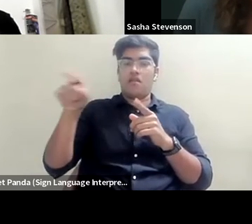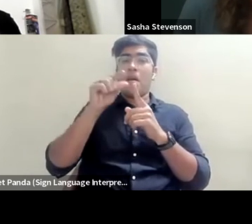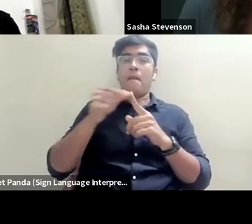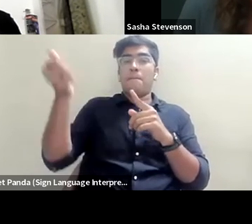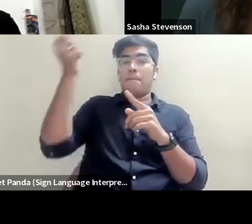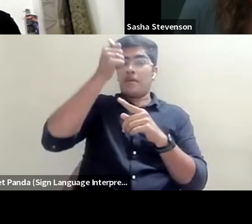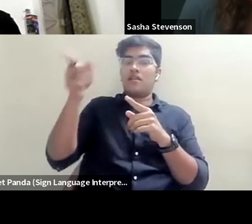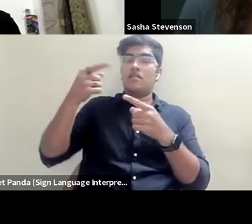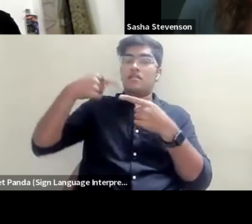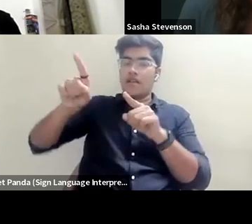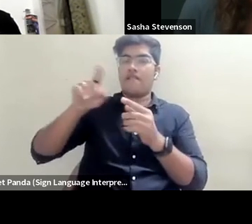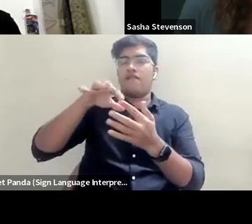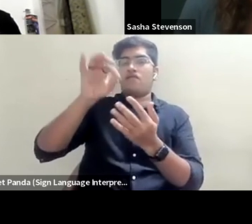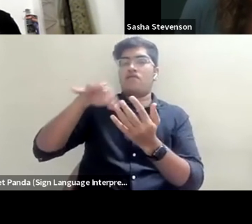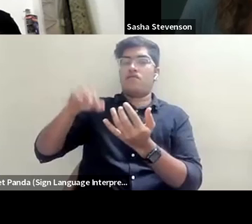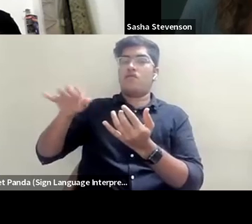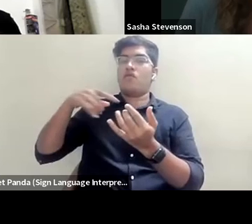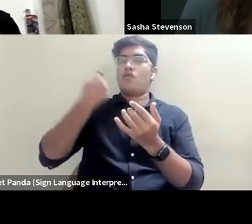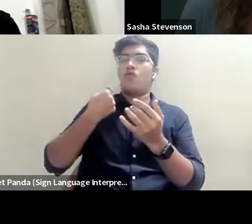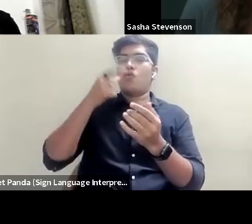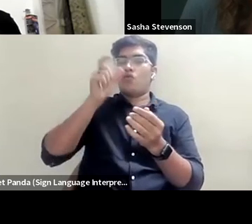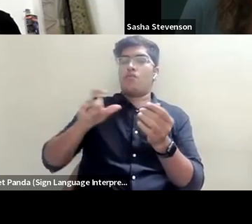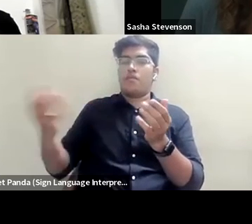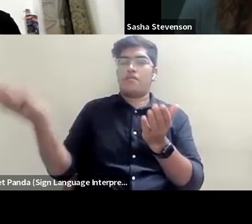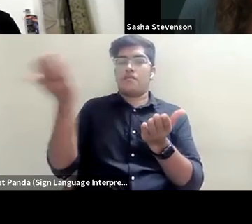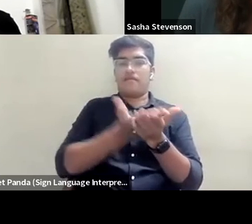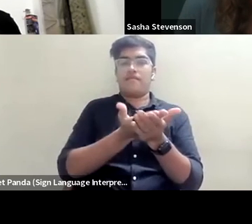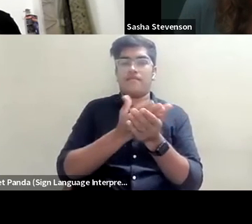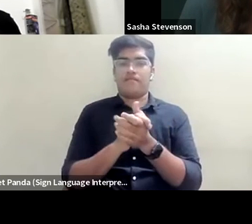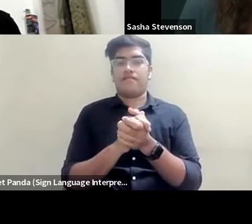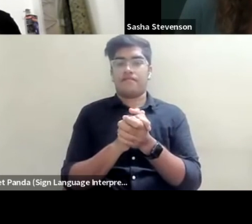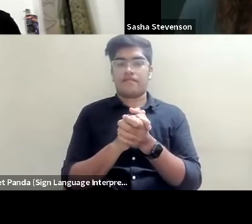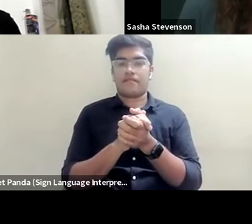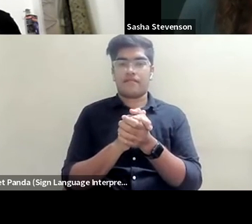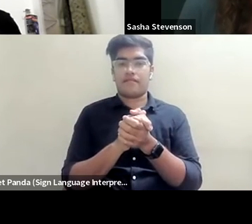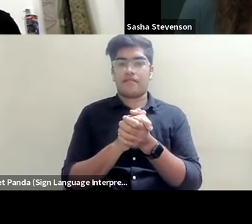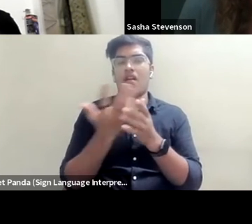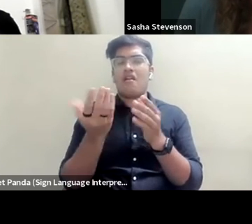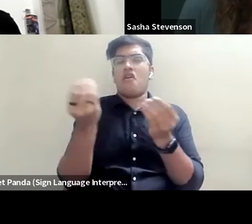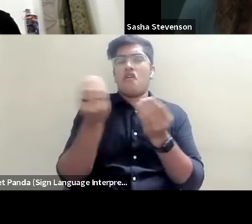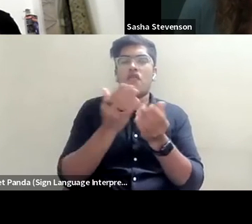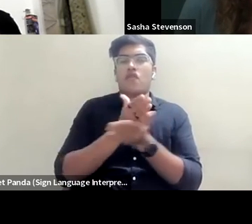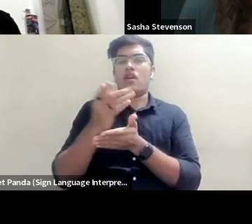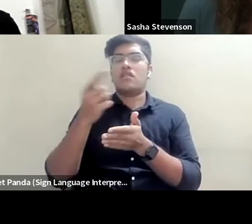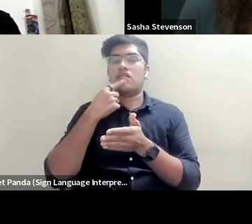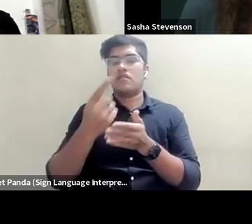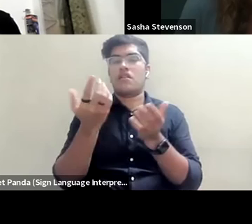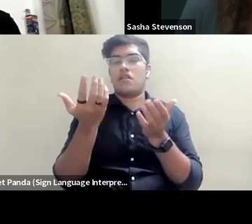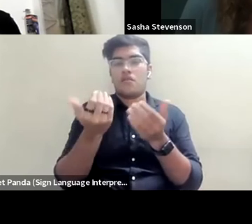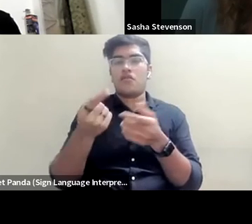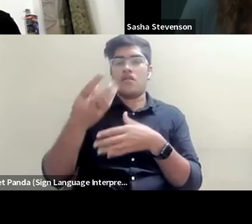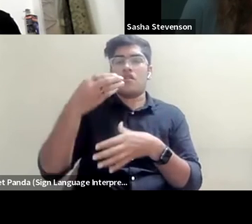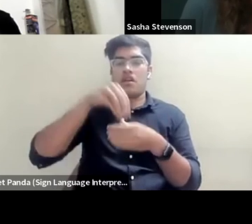the next justice or justices of the Constitutional Court. So in some ways, it's an process because